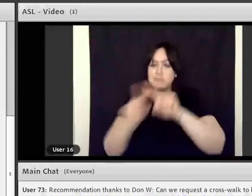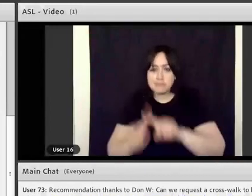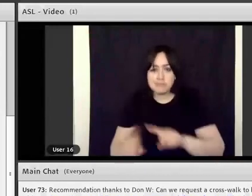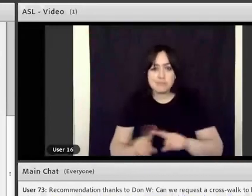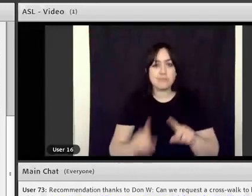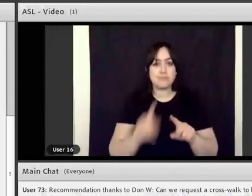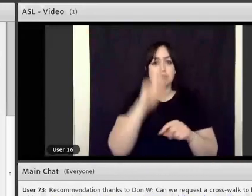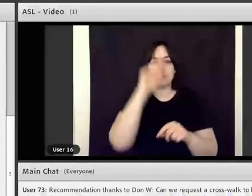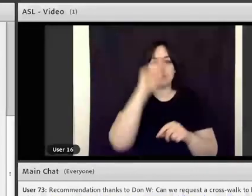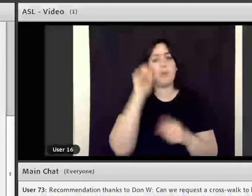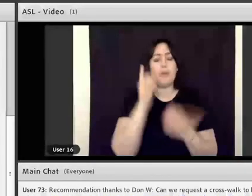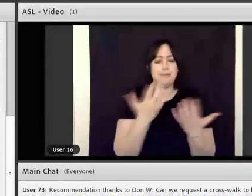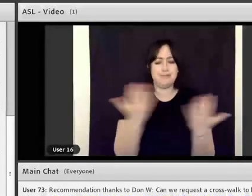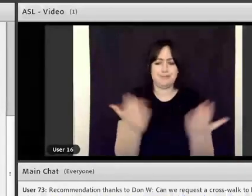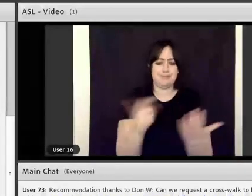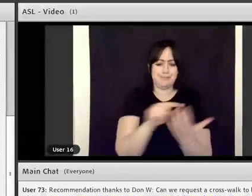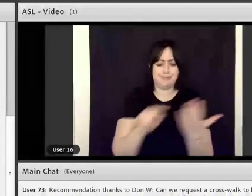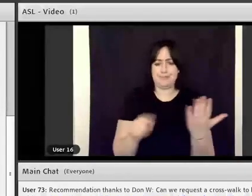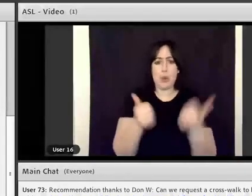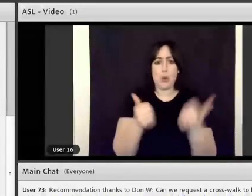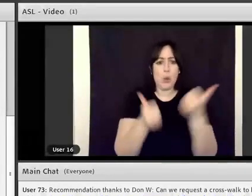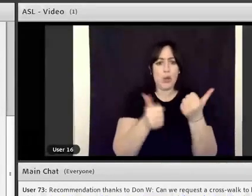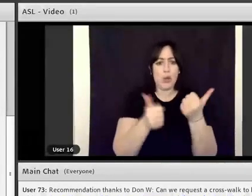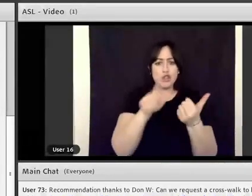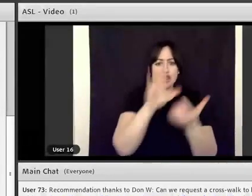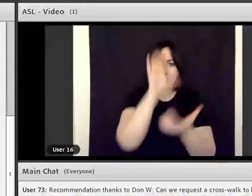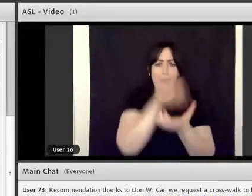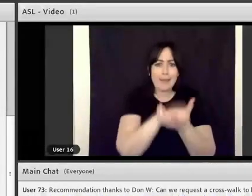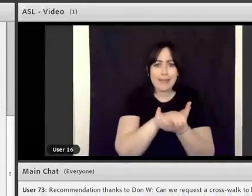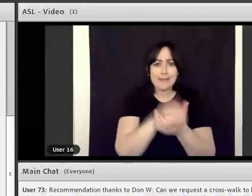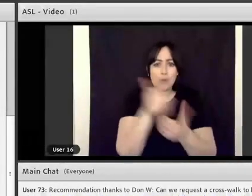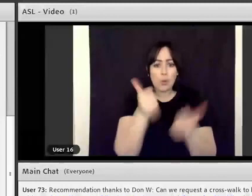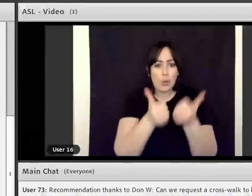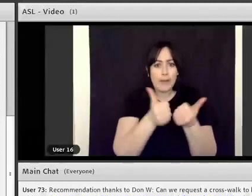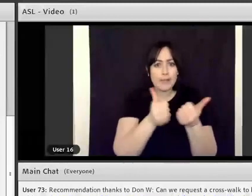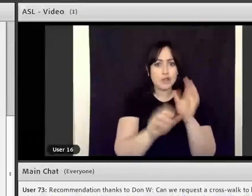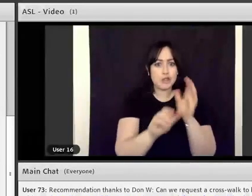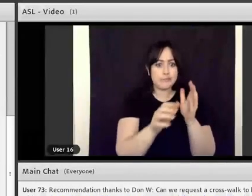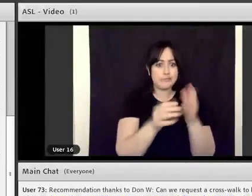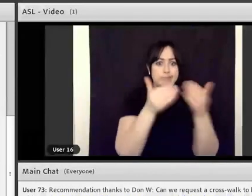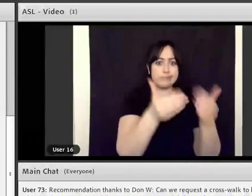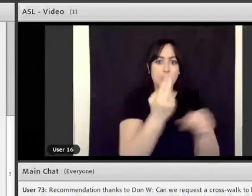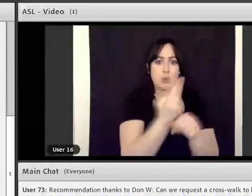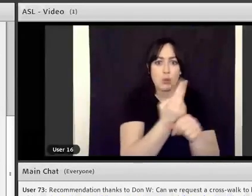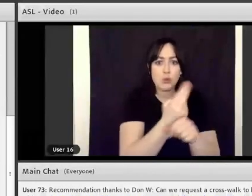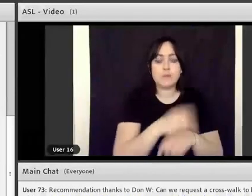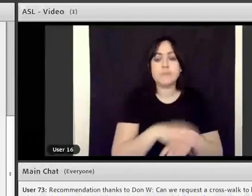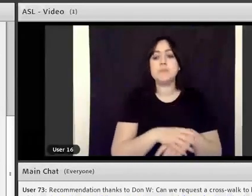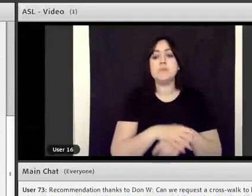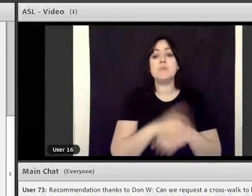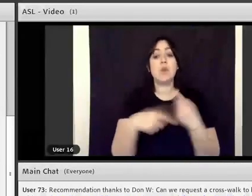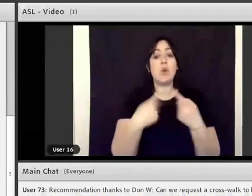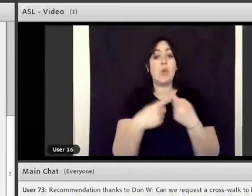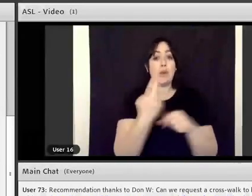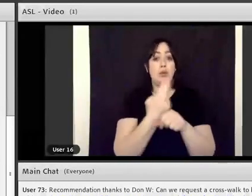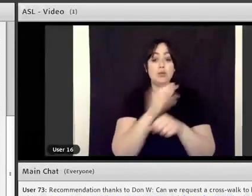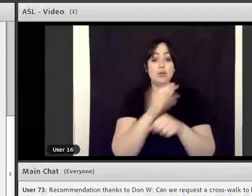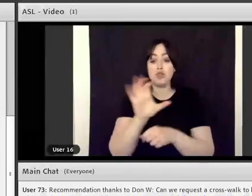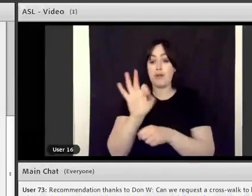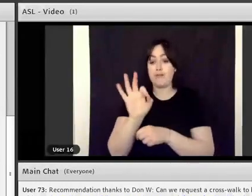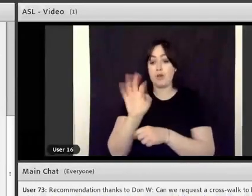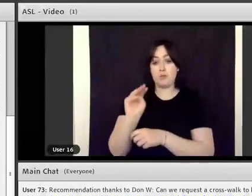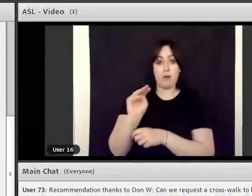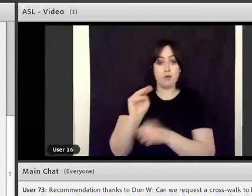believe. And when we used the child functioning with the parents and with the students, it was more around 10%. So